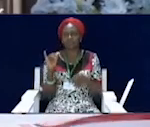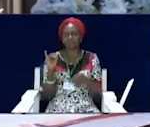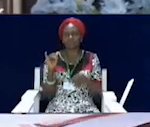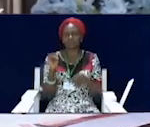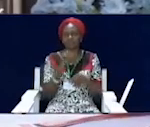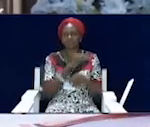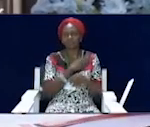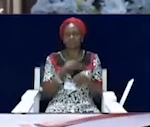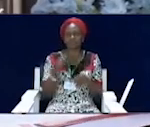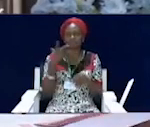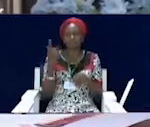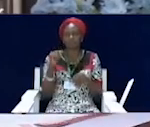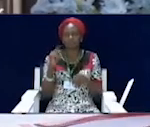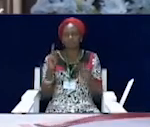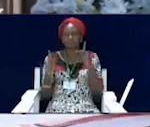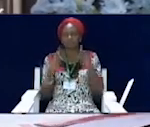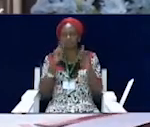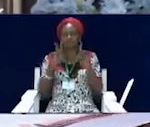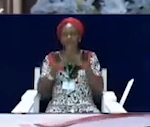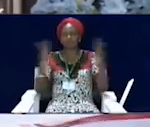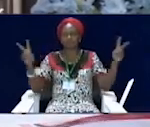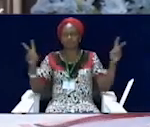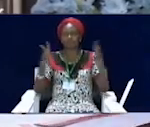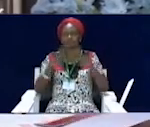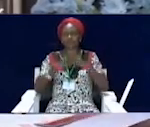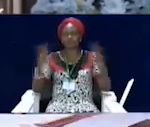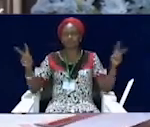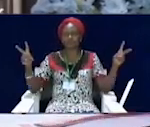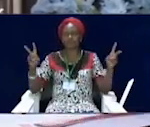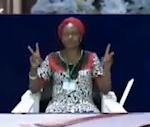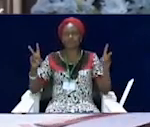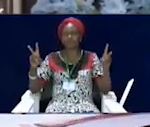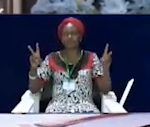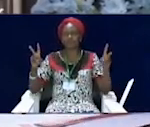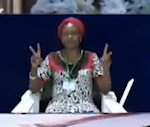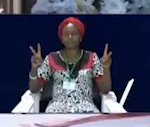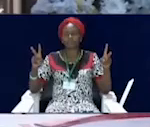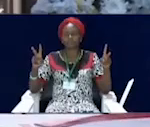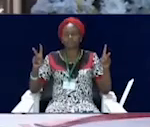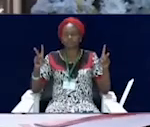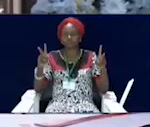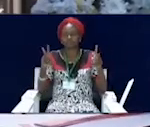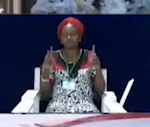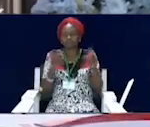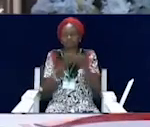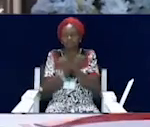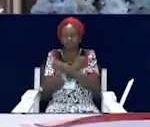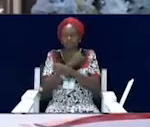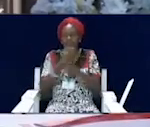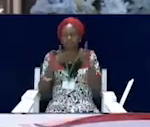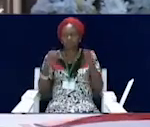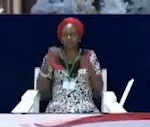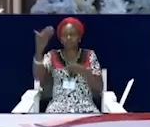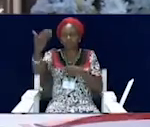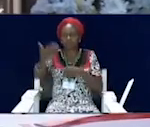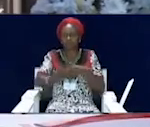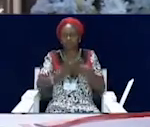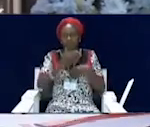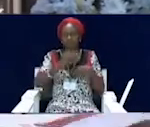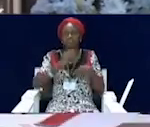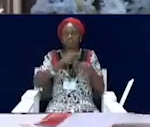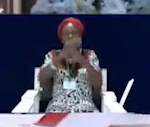and the brethren were very, very warm. They received us very, very